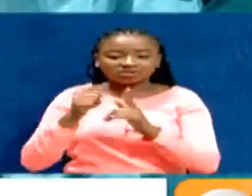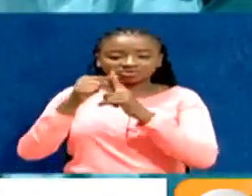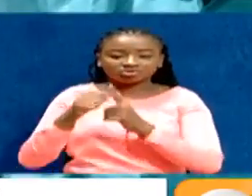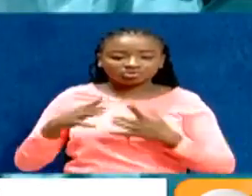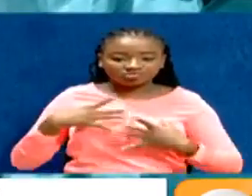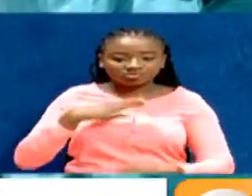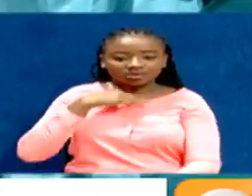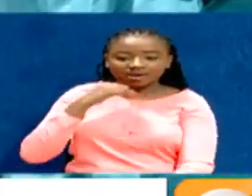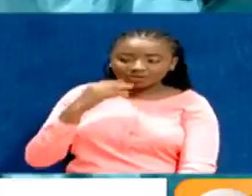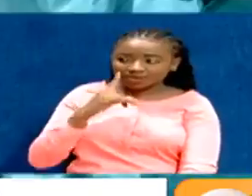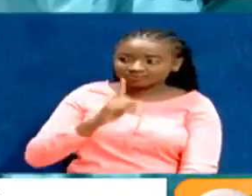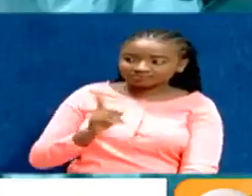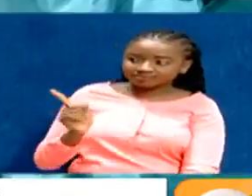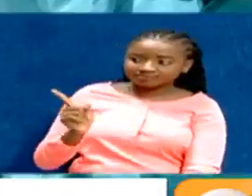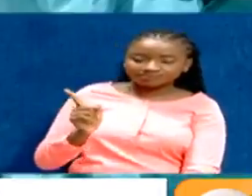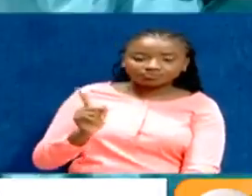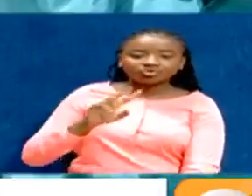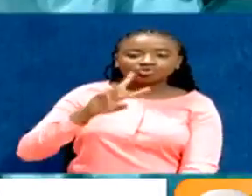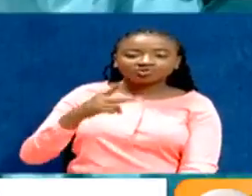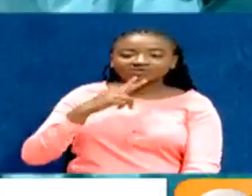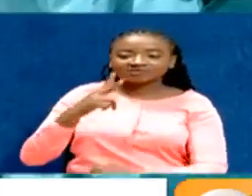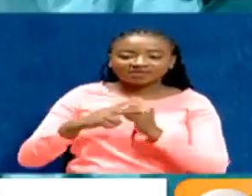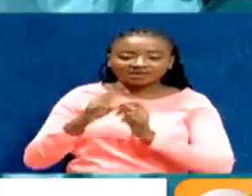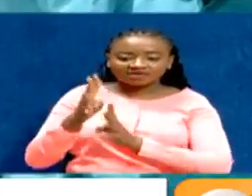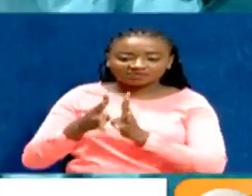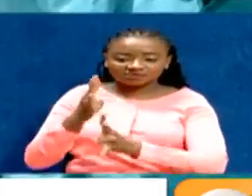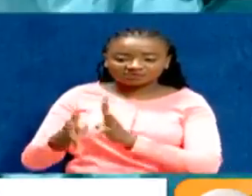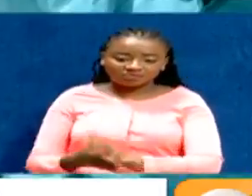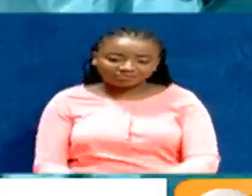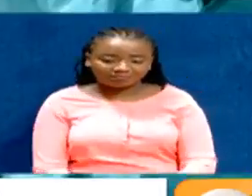to 2,744. Dorcas Wangira, Citizen TV, Nairobi.